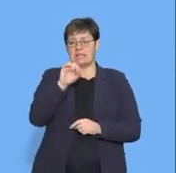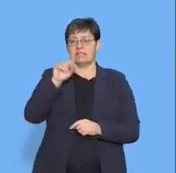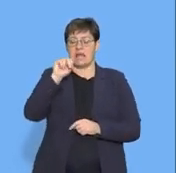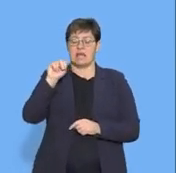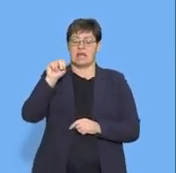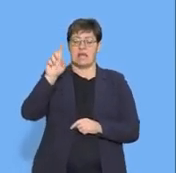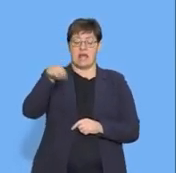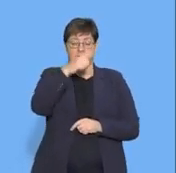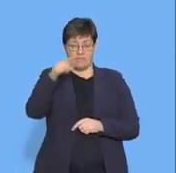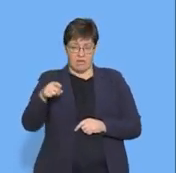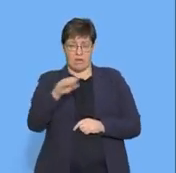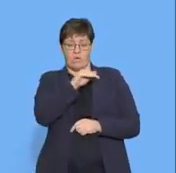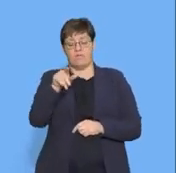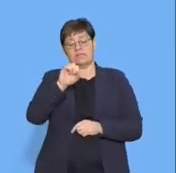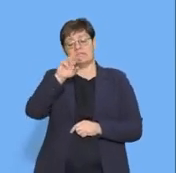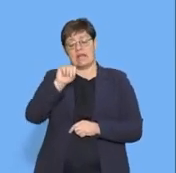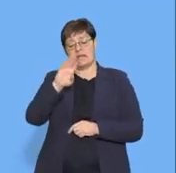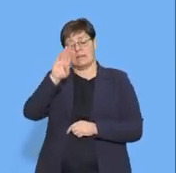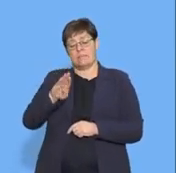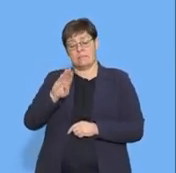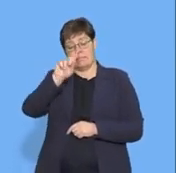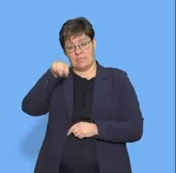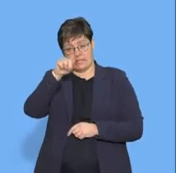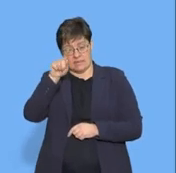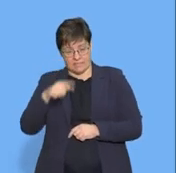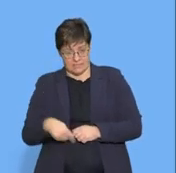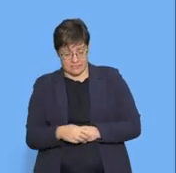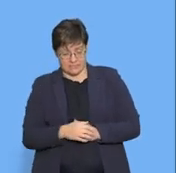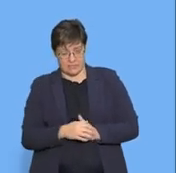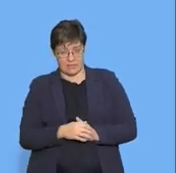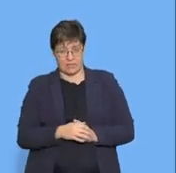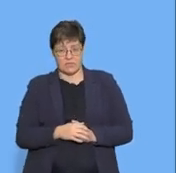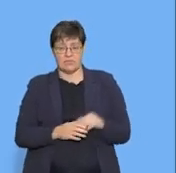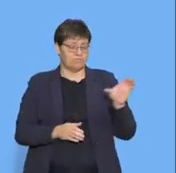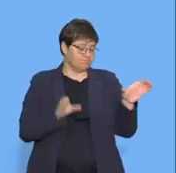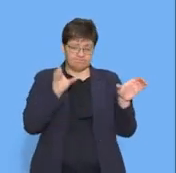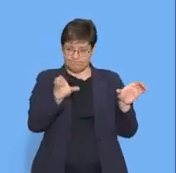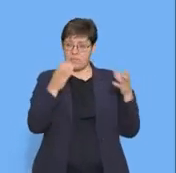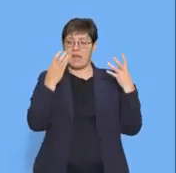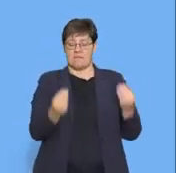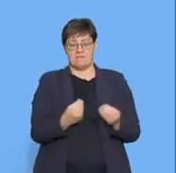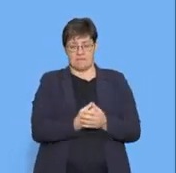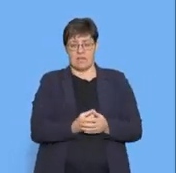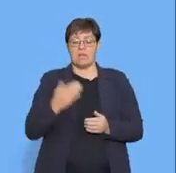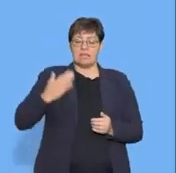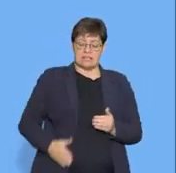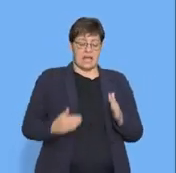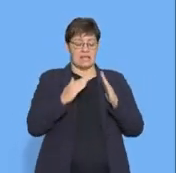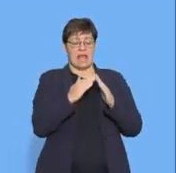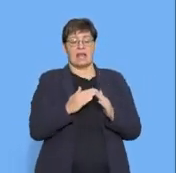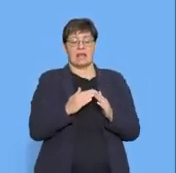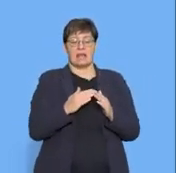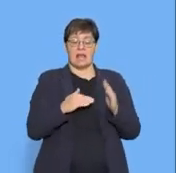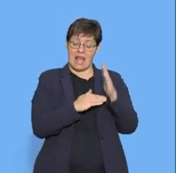alpha over sine of beta. What remains now to find, so we've got an expression for that side, and remember we need